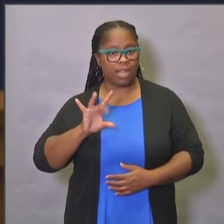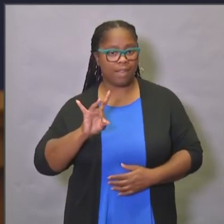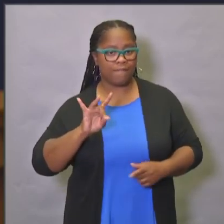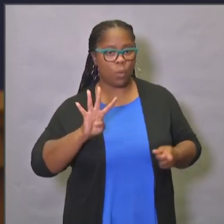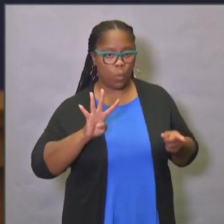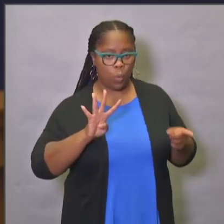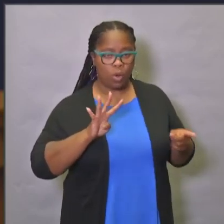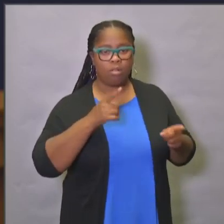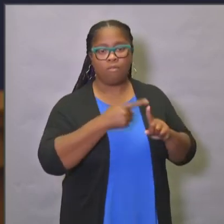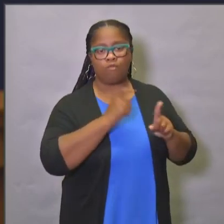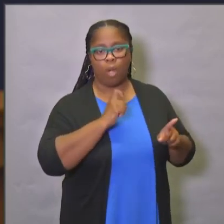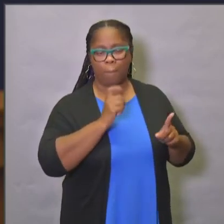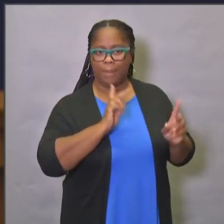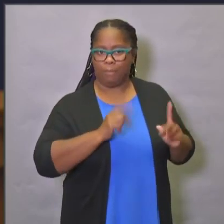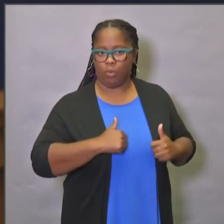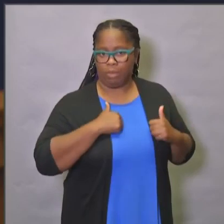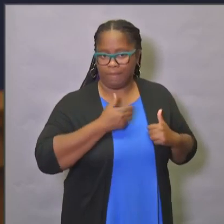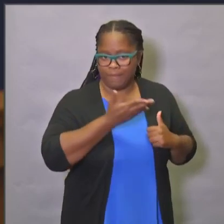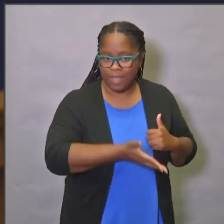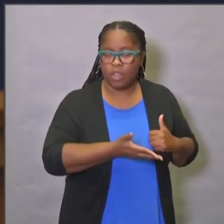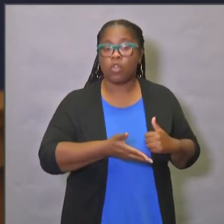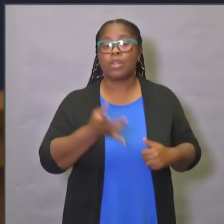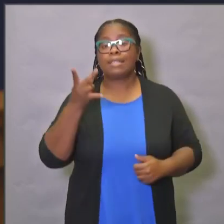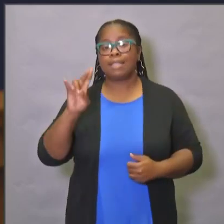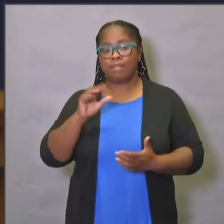17,684 among residents and